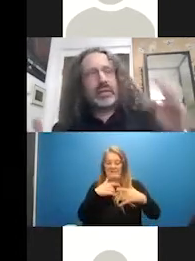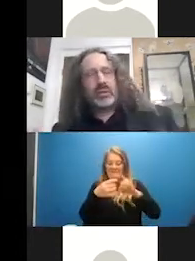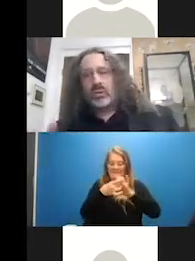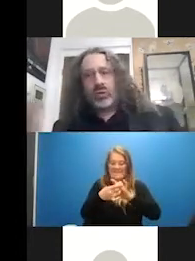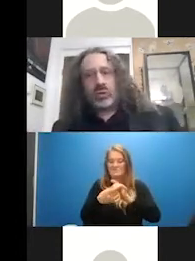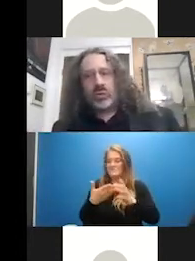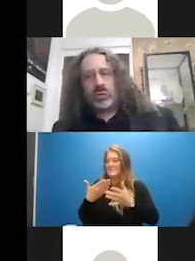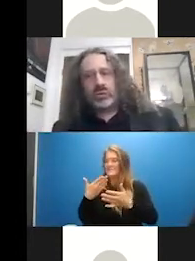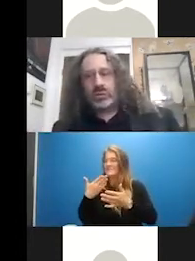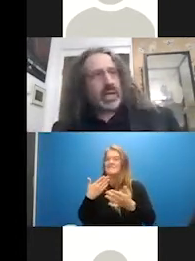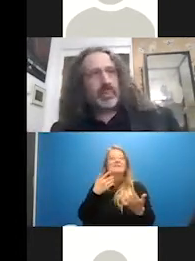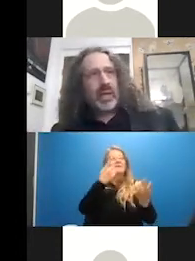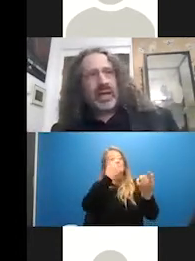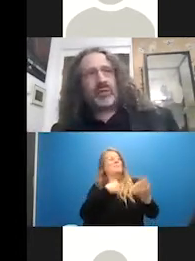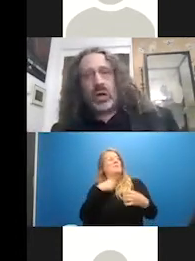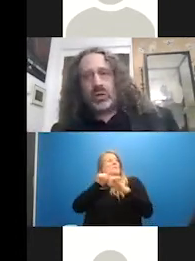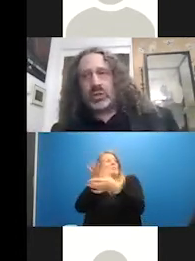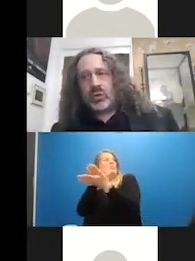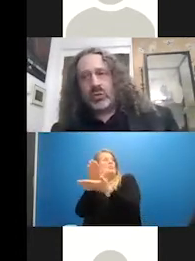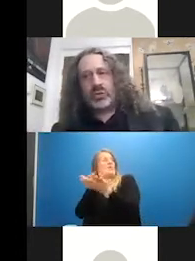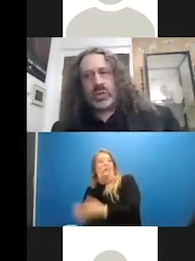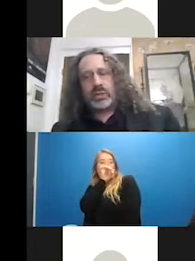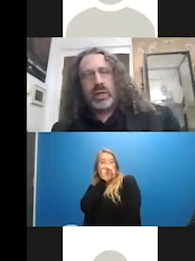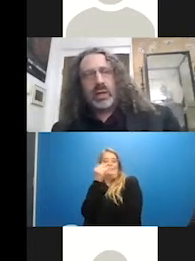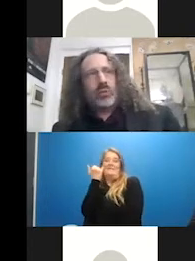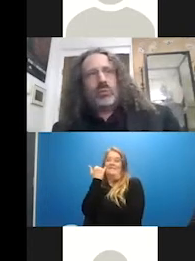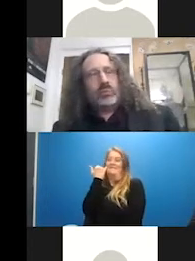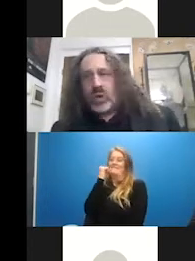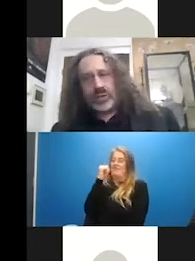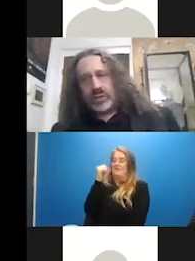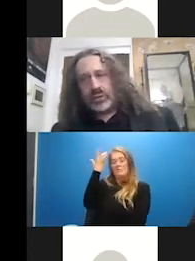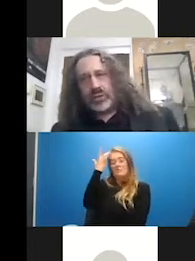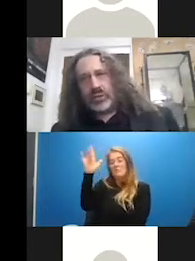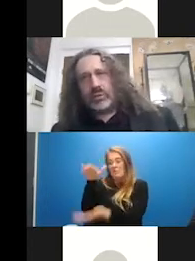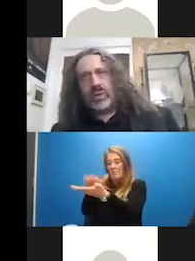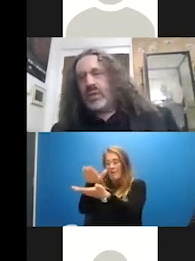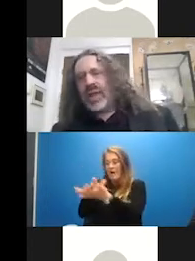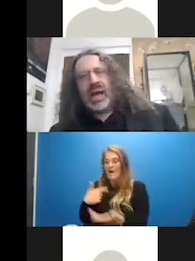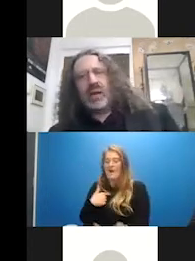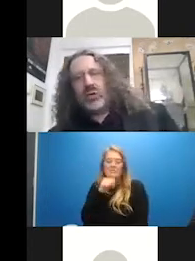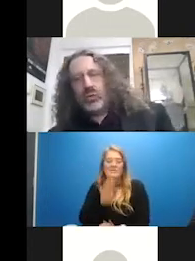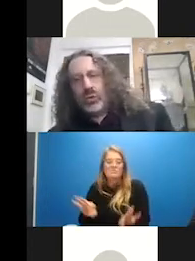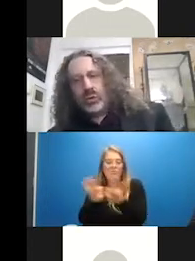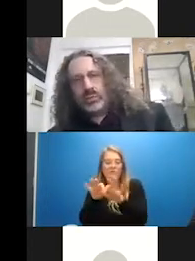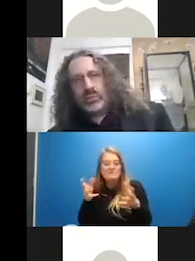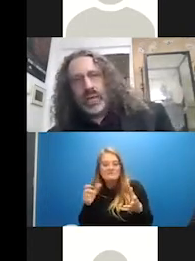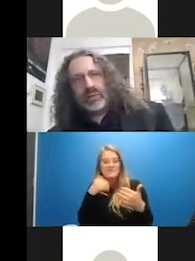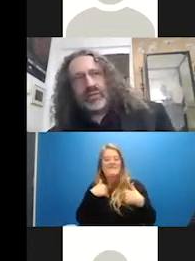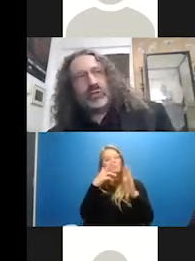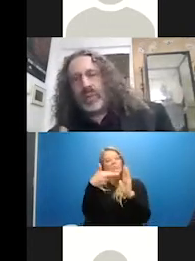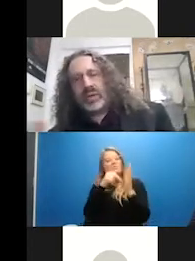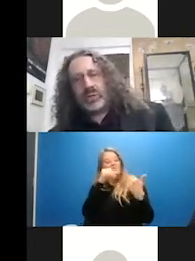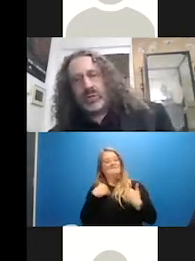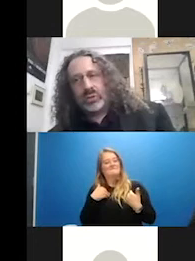anything. They're told, go to school or shut up. And if you're not good at the school skills, we want nothing to do with you. They have no role. If